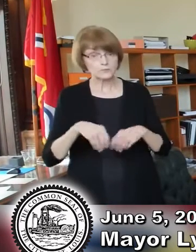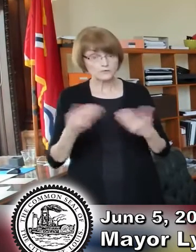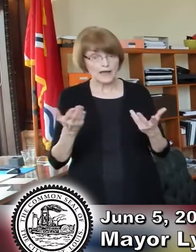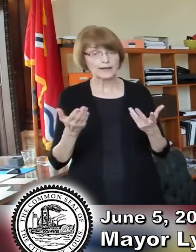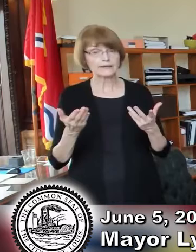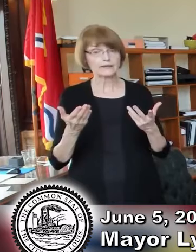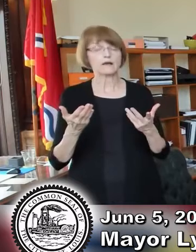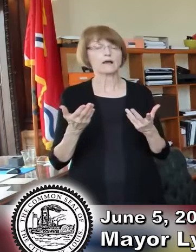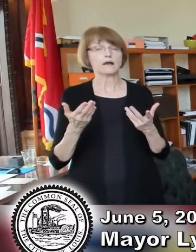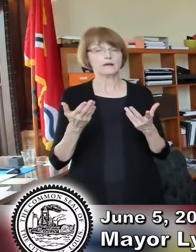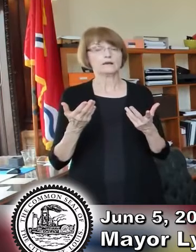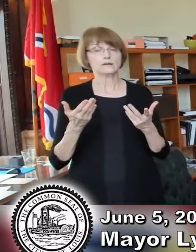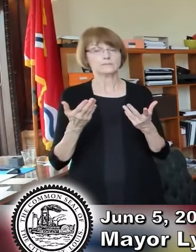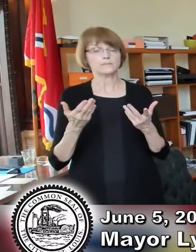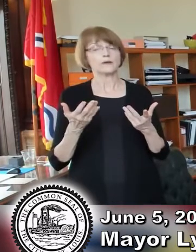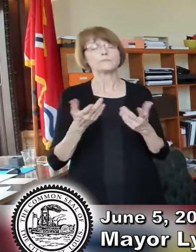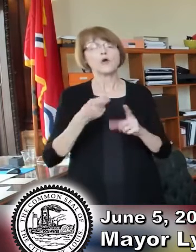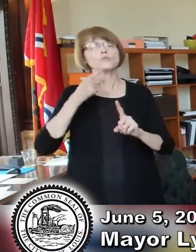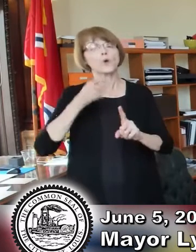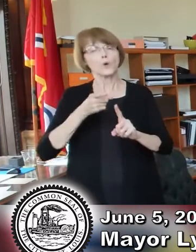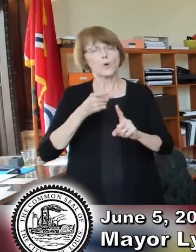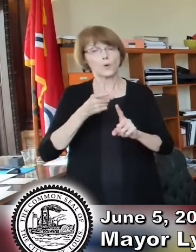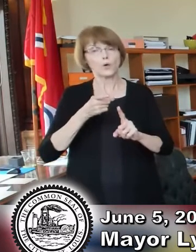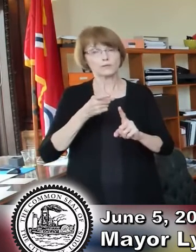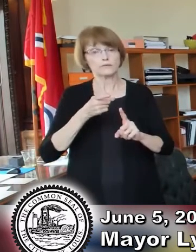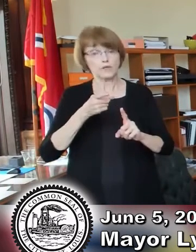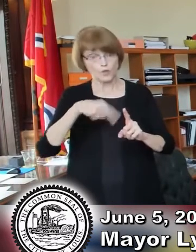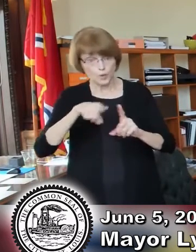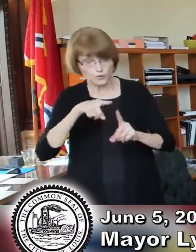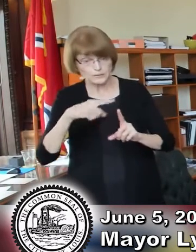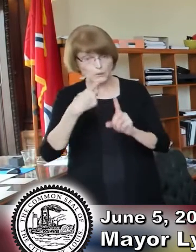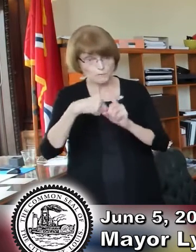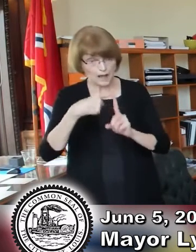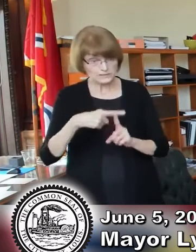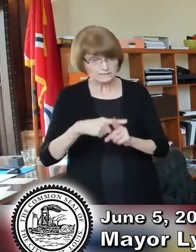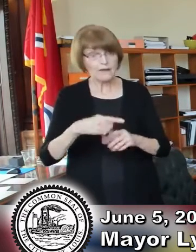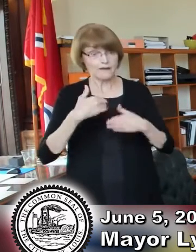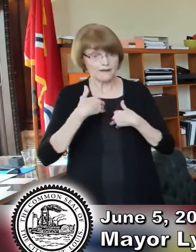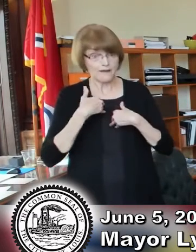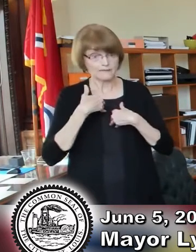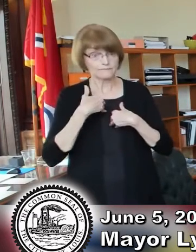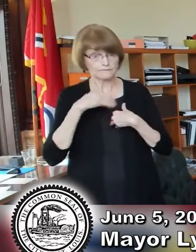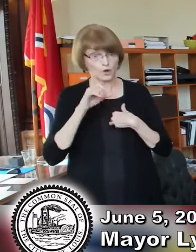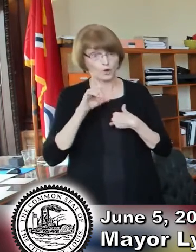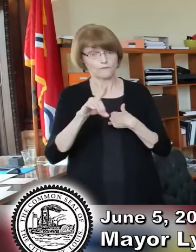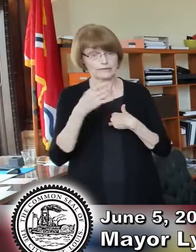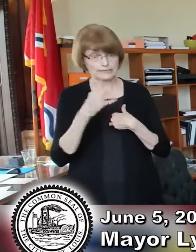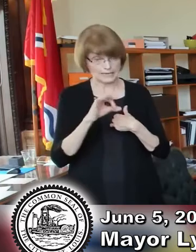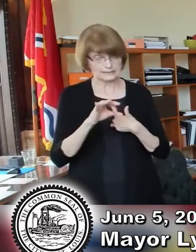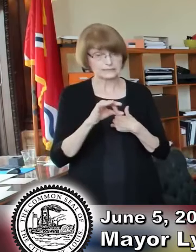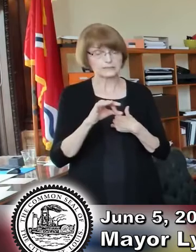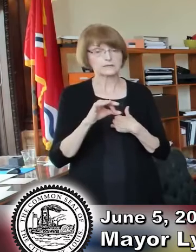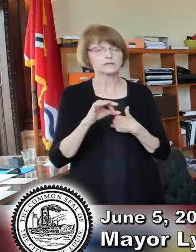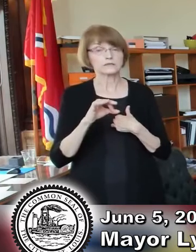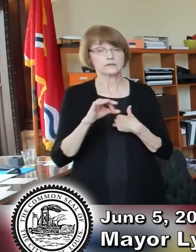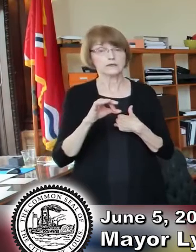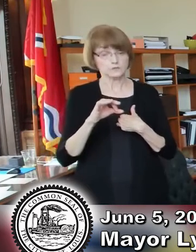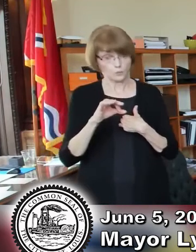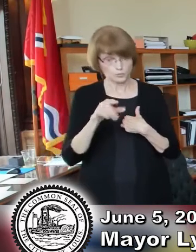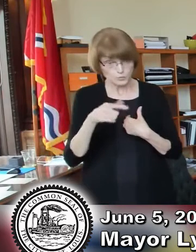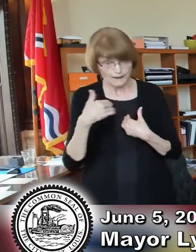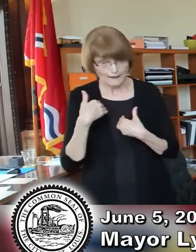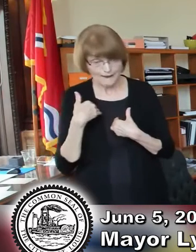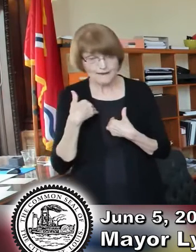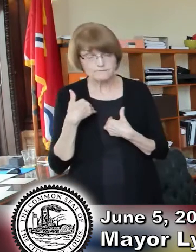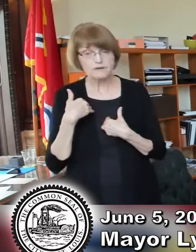Then the idea here is identify people who are positive, and then contact trace anybody who has